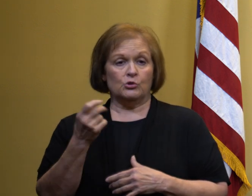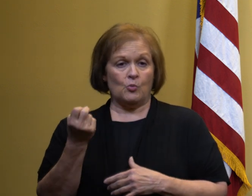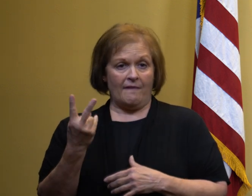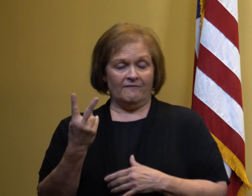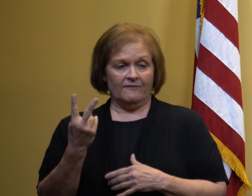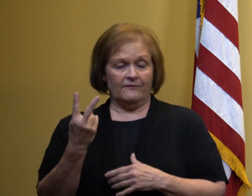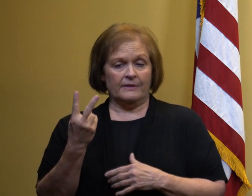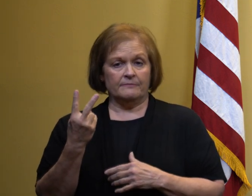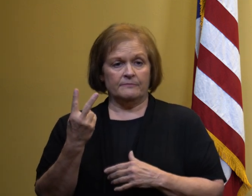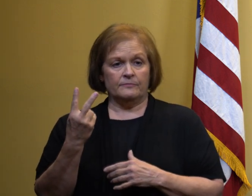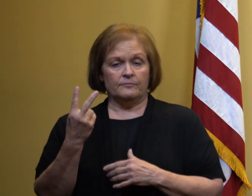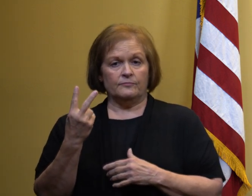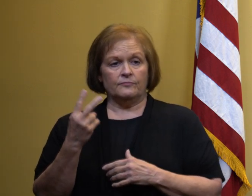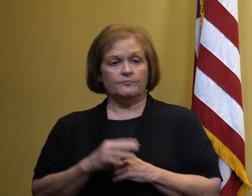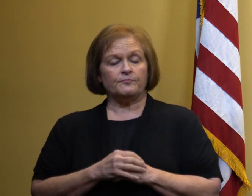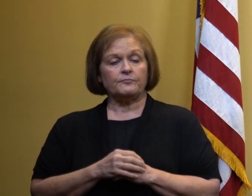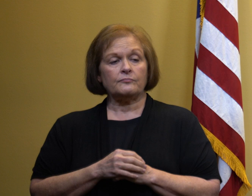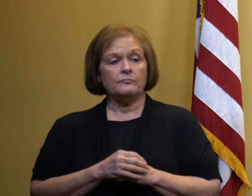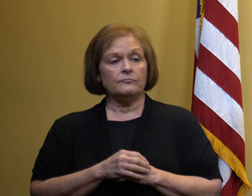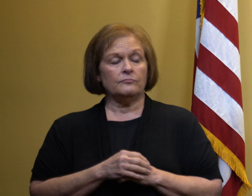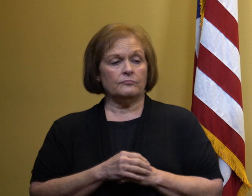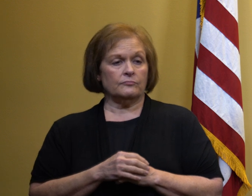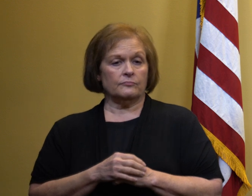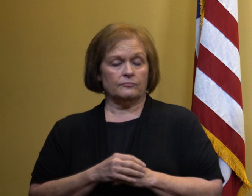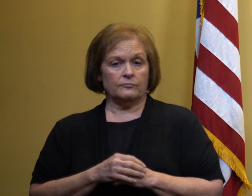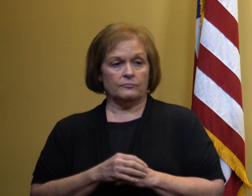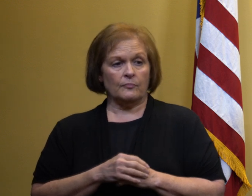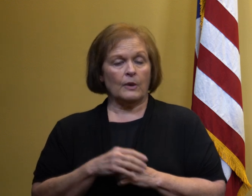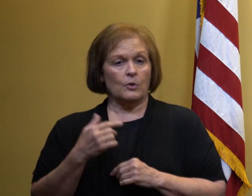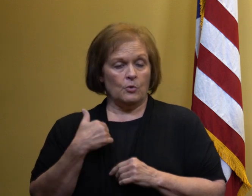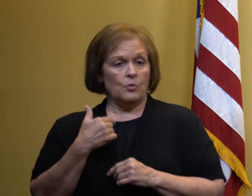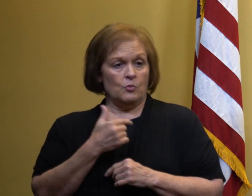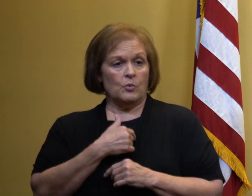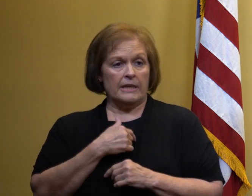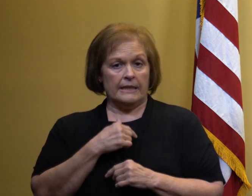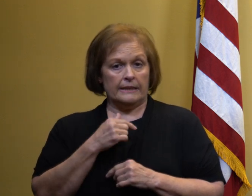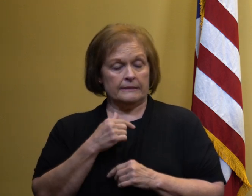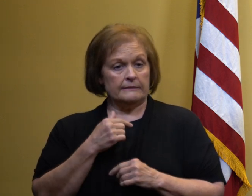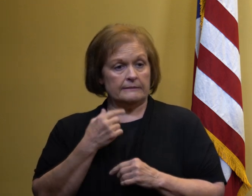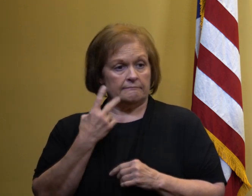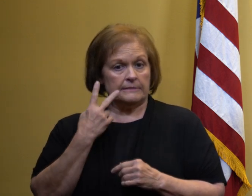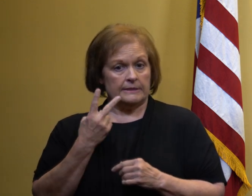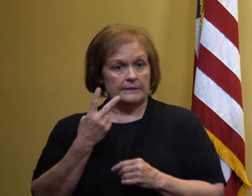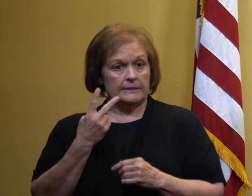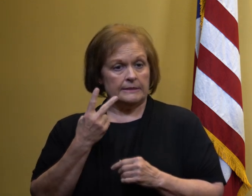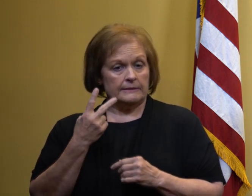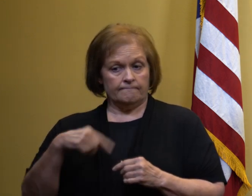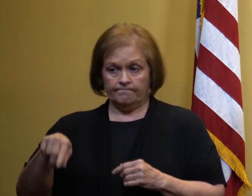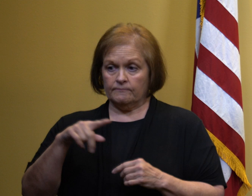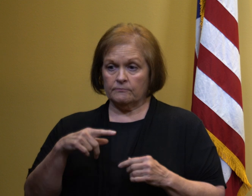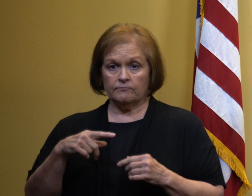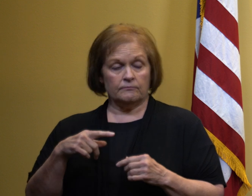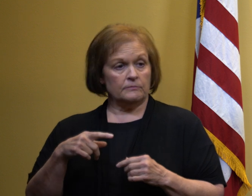12th. We have been receiving, I would say, greater cooperation from our